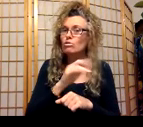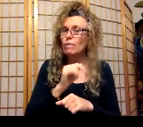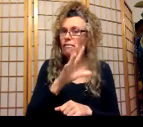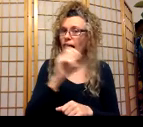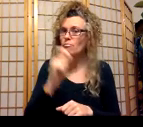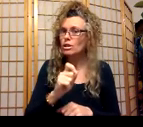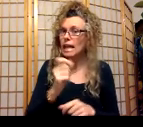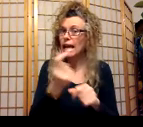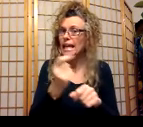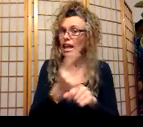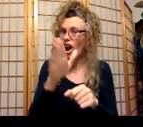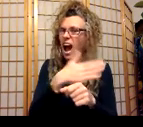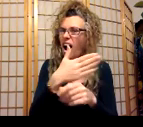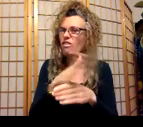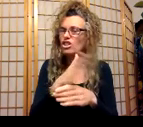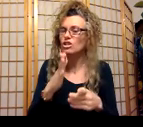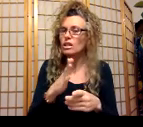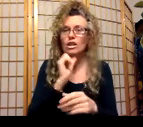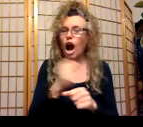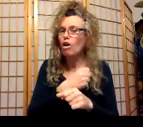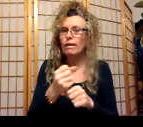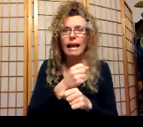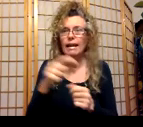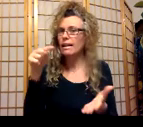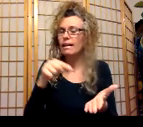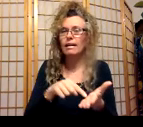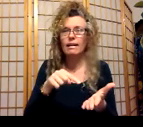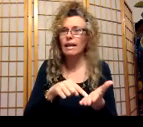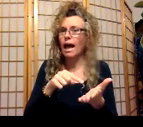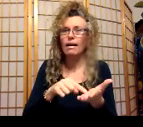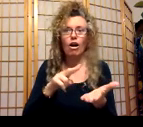year on average was not created in the contract of debt.